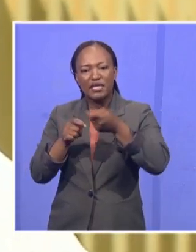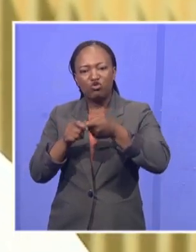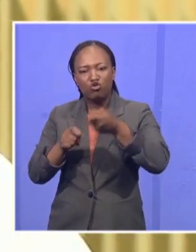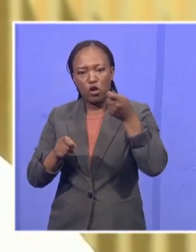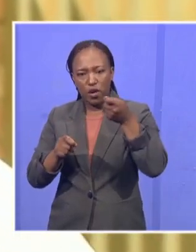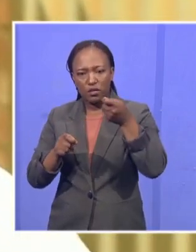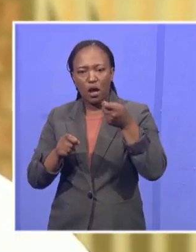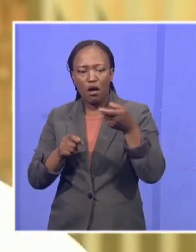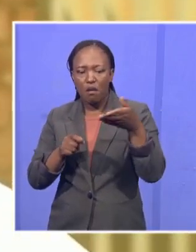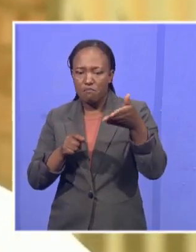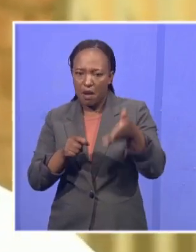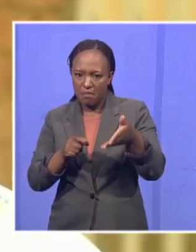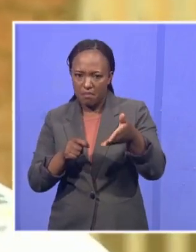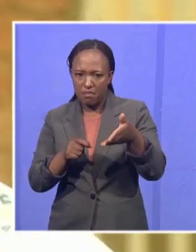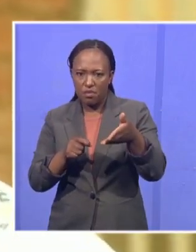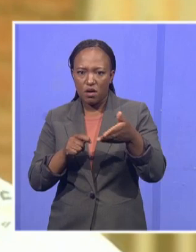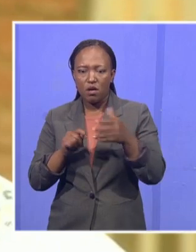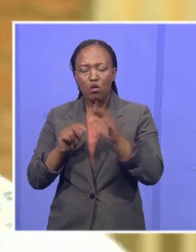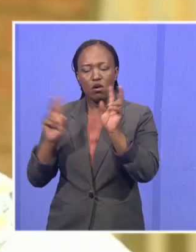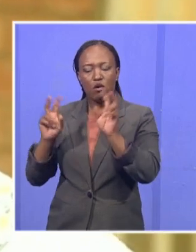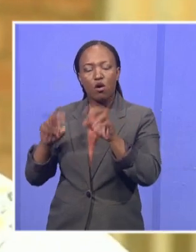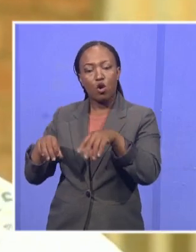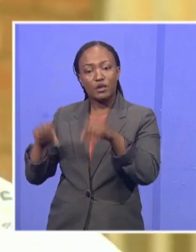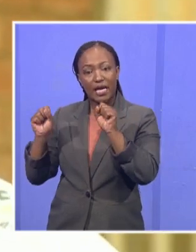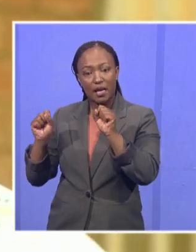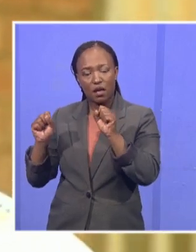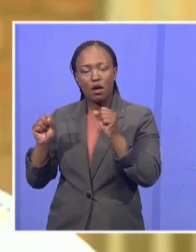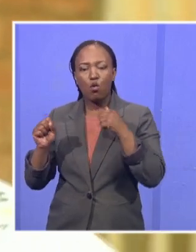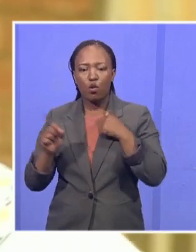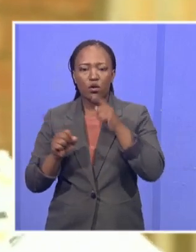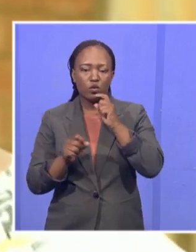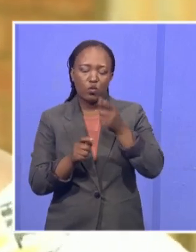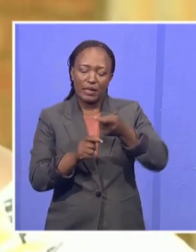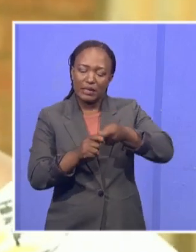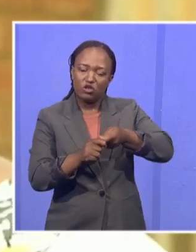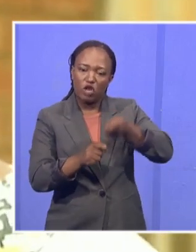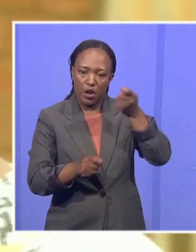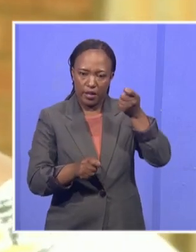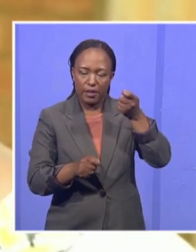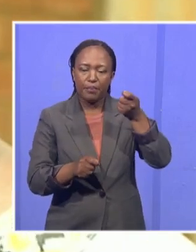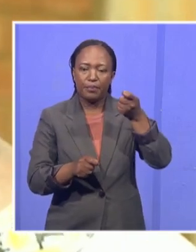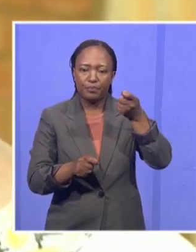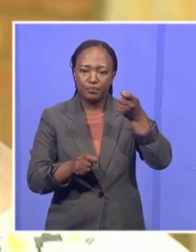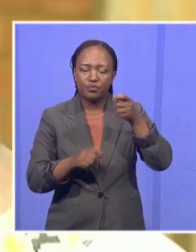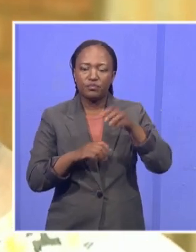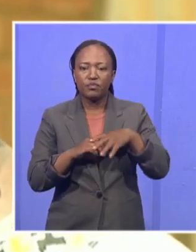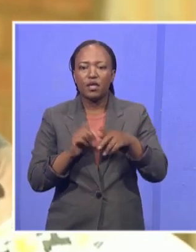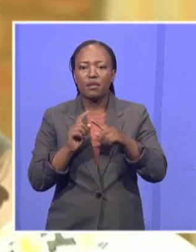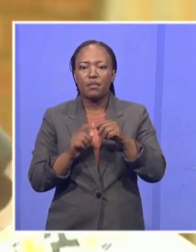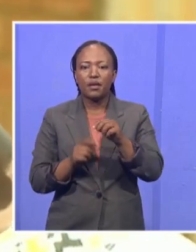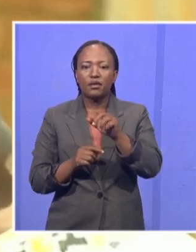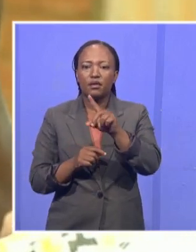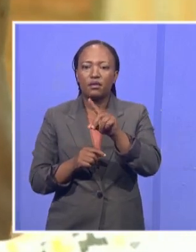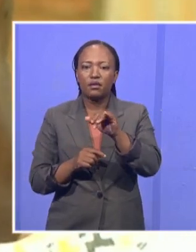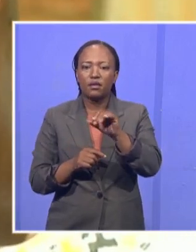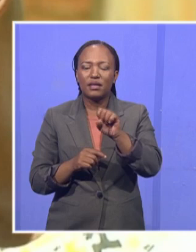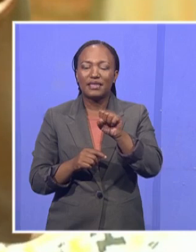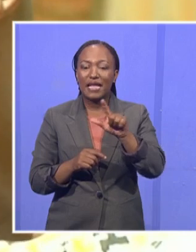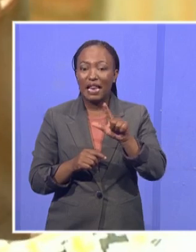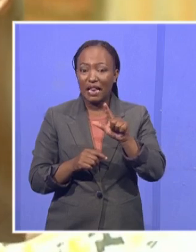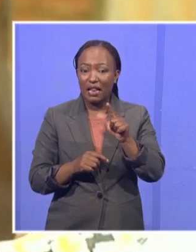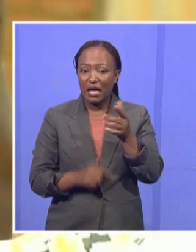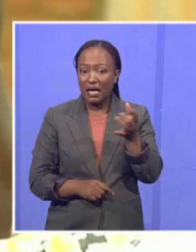when we are load shedded, we use the generator. The only problem is that diesel, it's